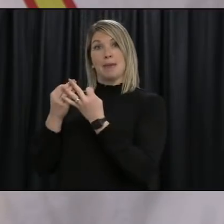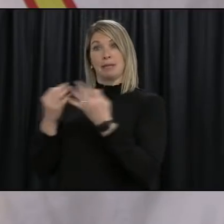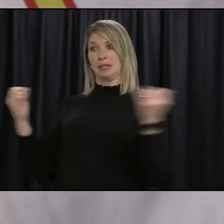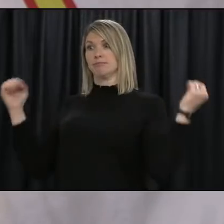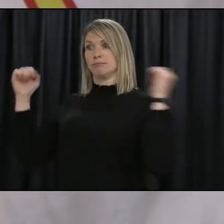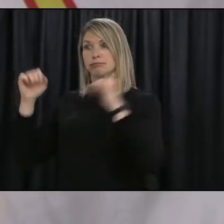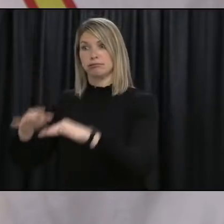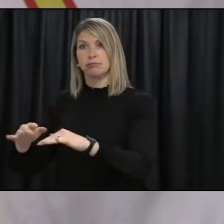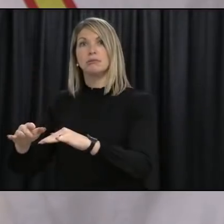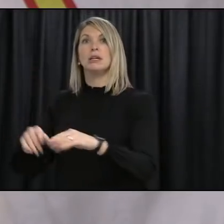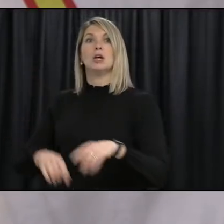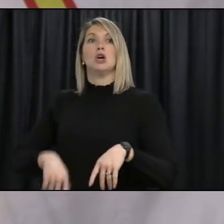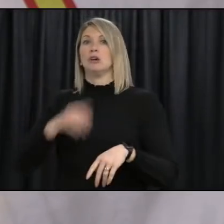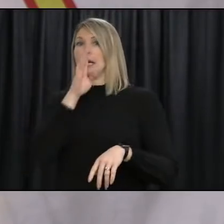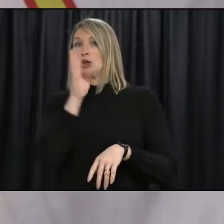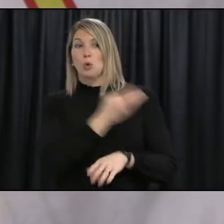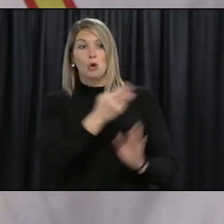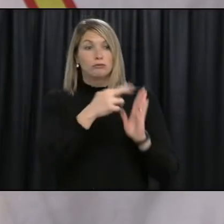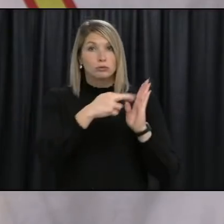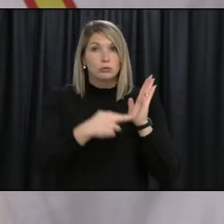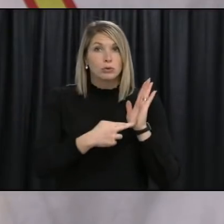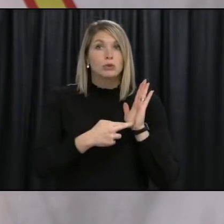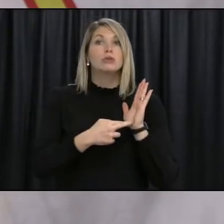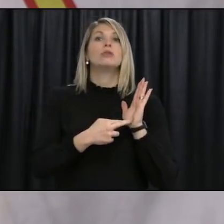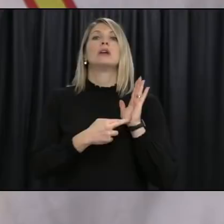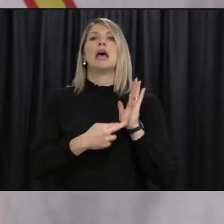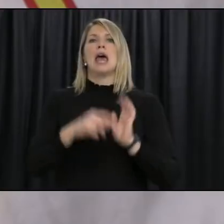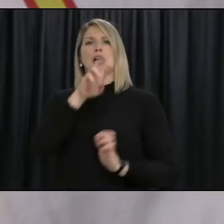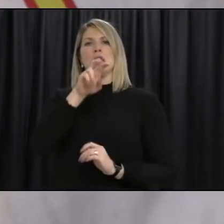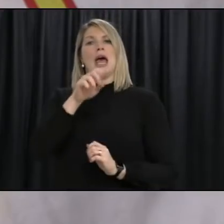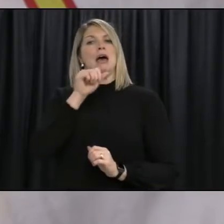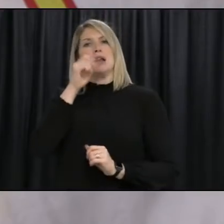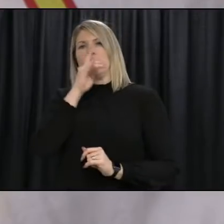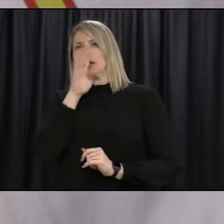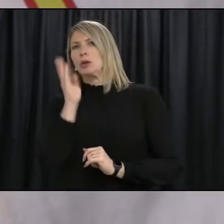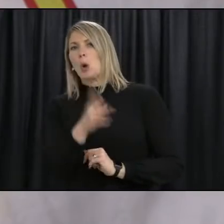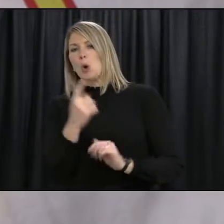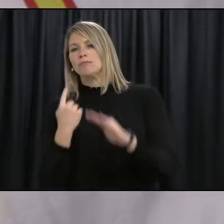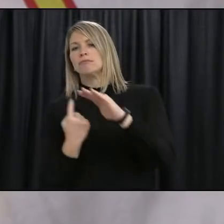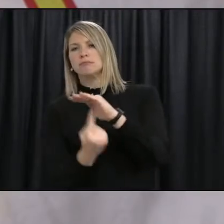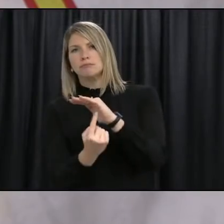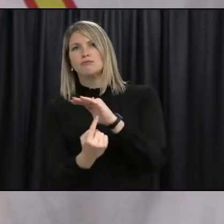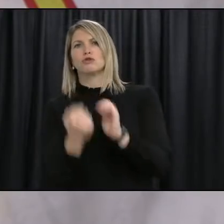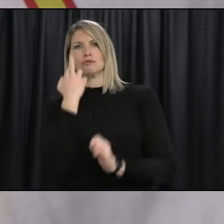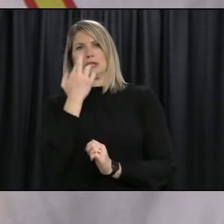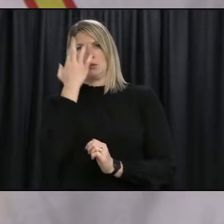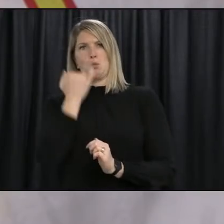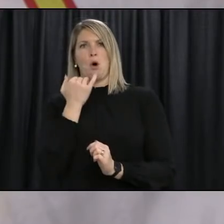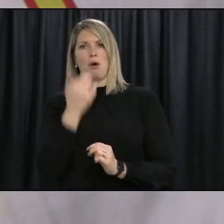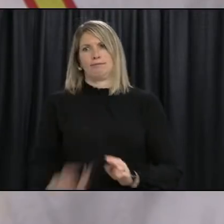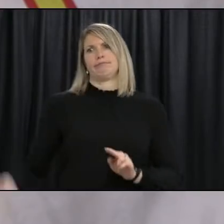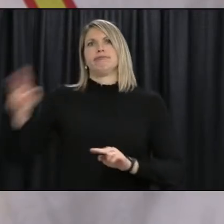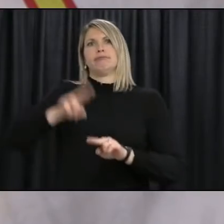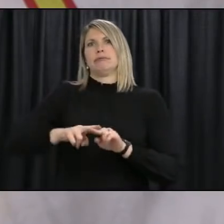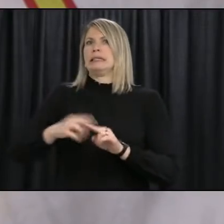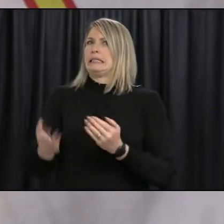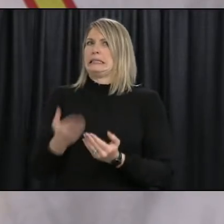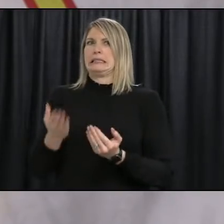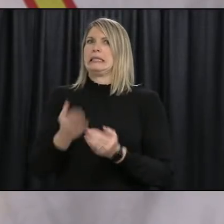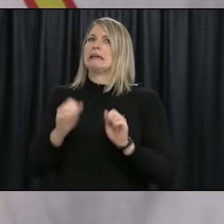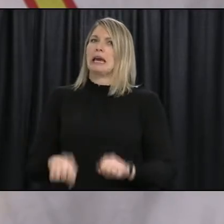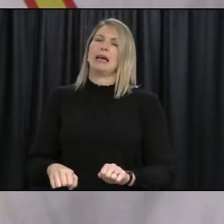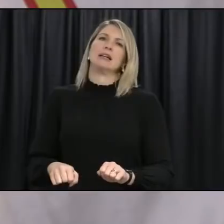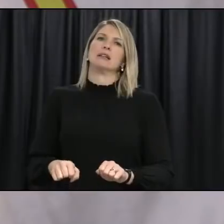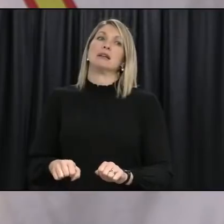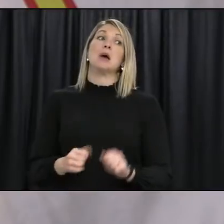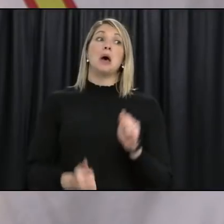health guidelines that spread it. Many other provinces and jurisdictions are into a second wave, so please